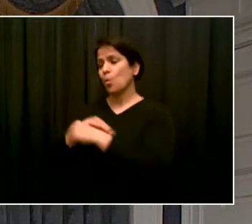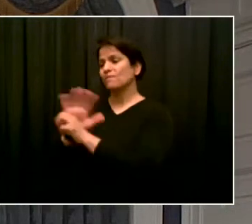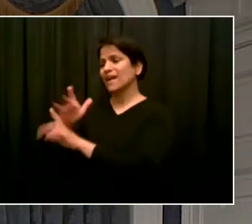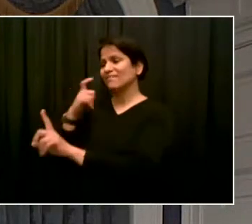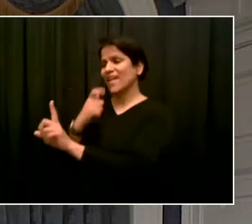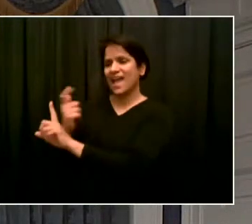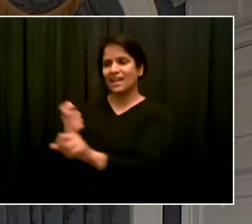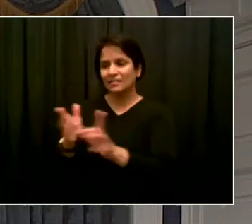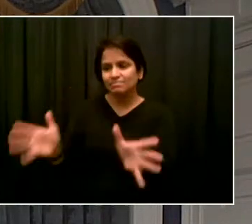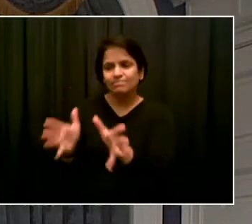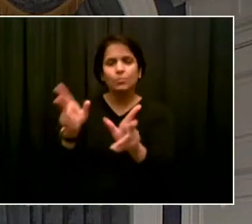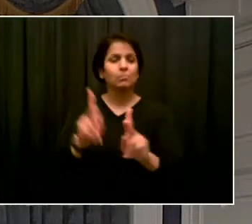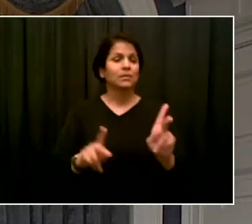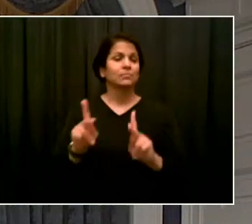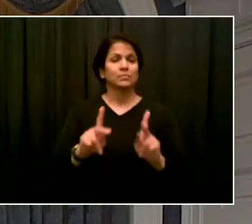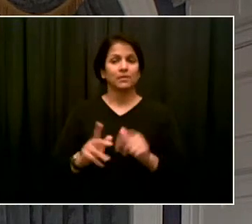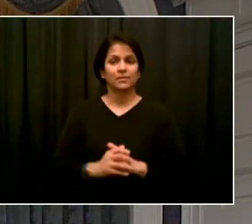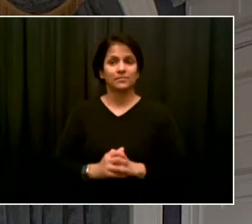Okay, Juliet, go ahead.